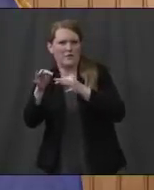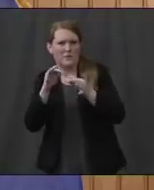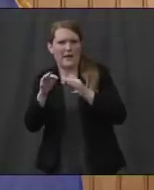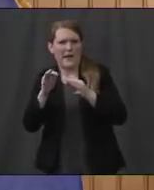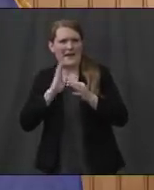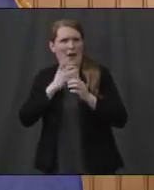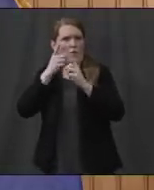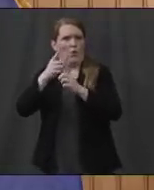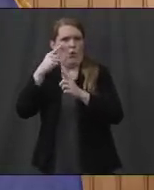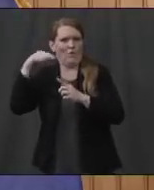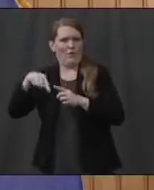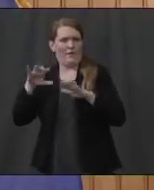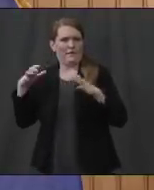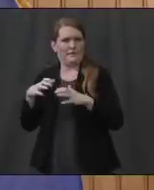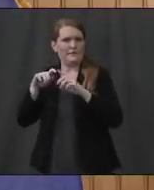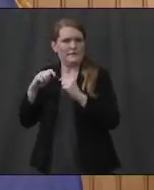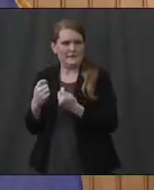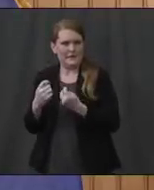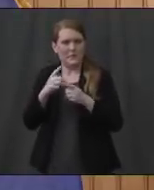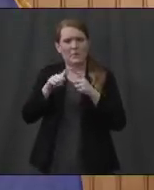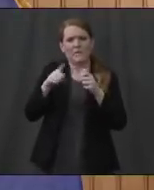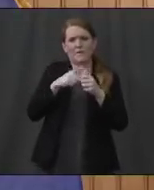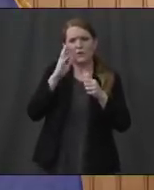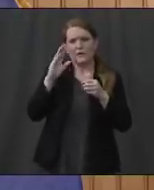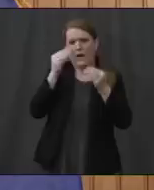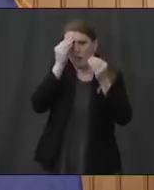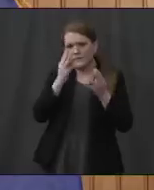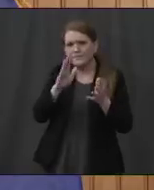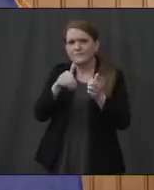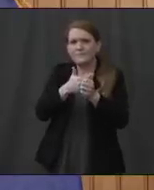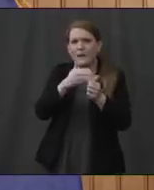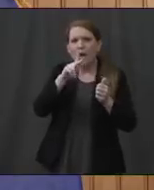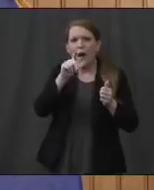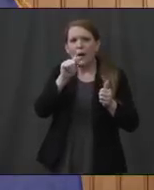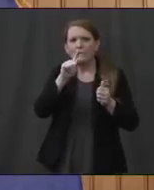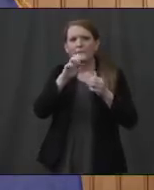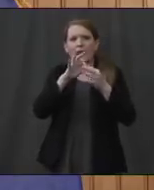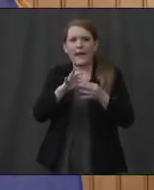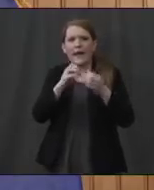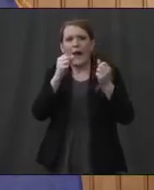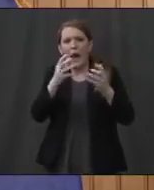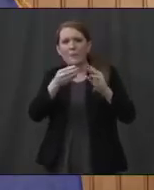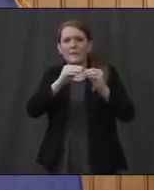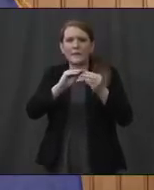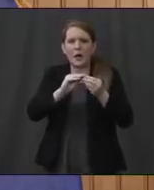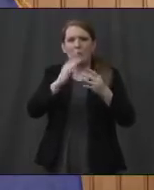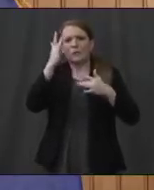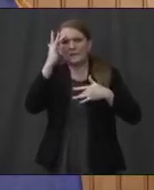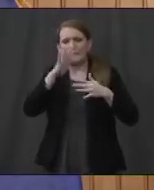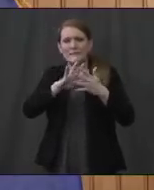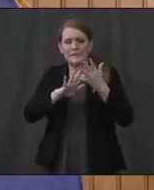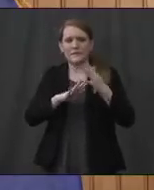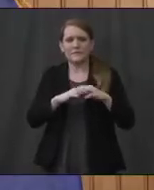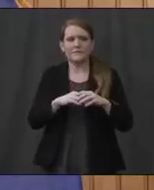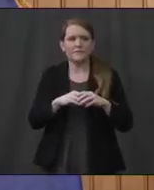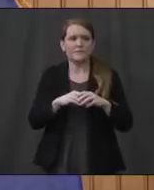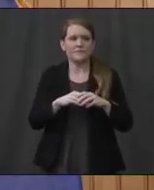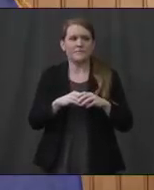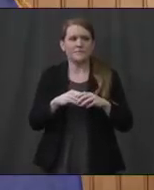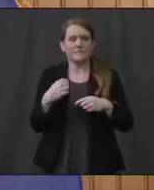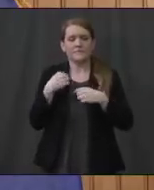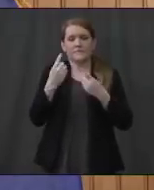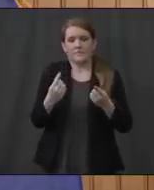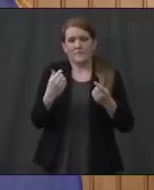just give you the numbers and a little update just for 5 minutes. We've added another